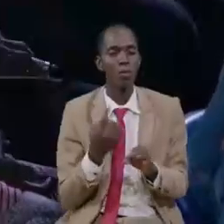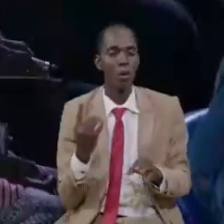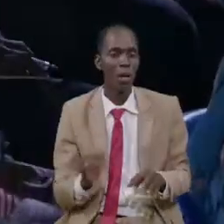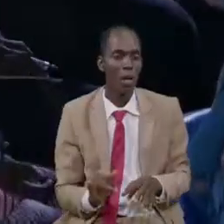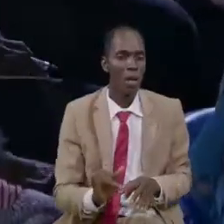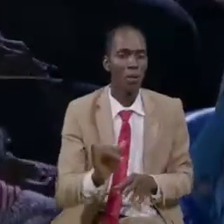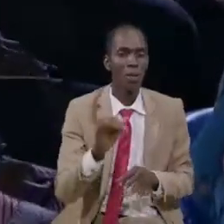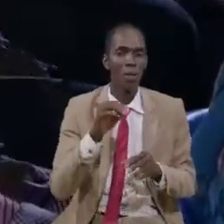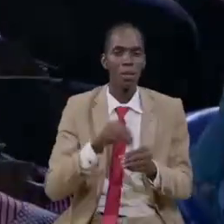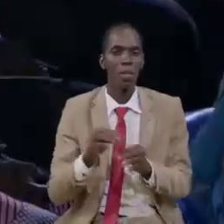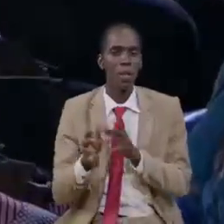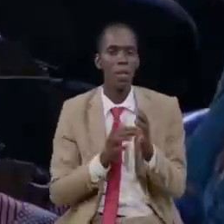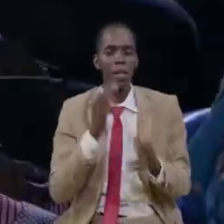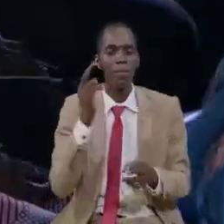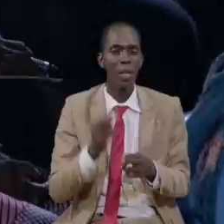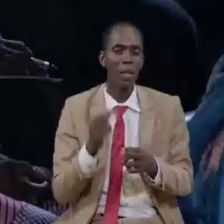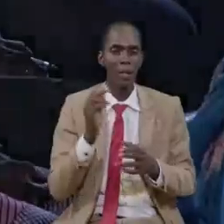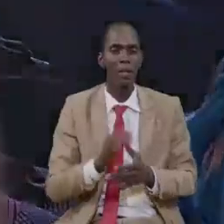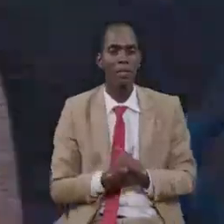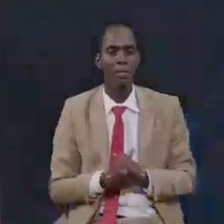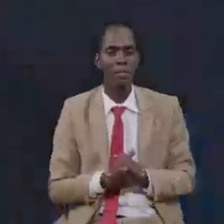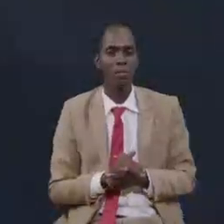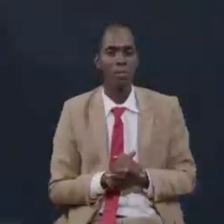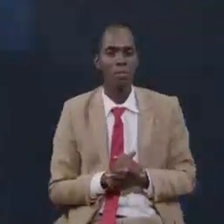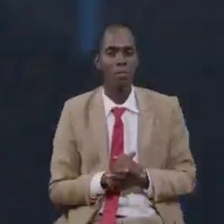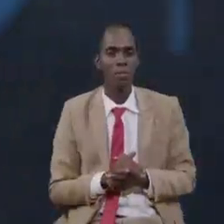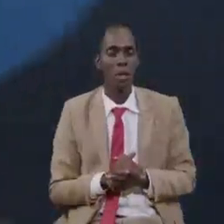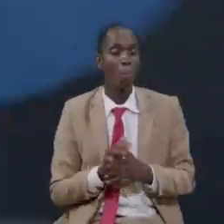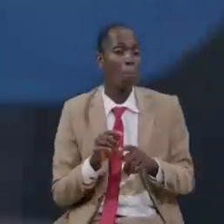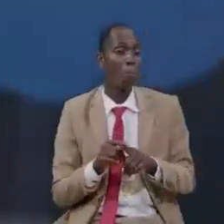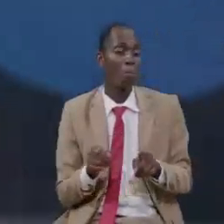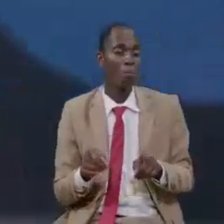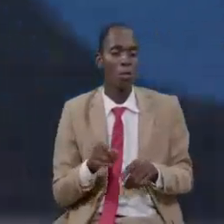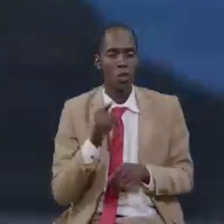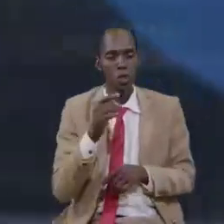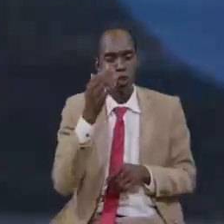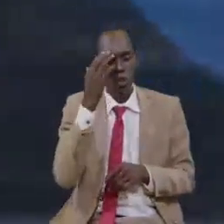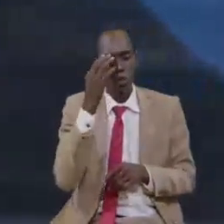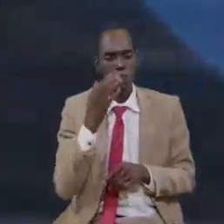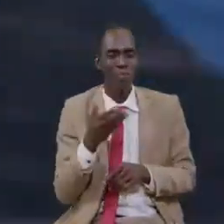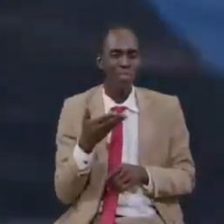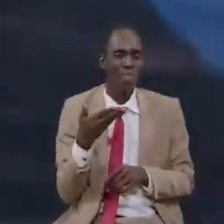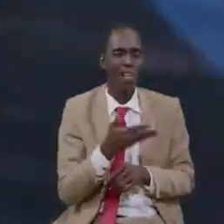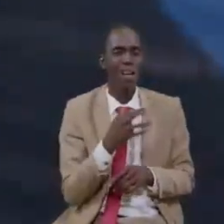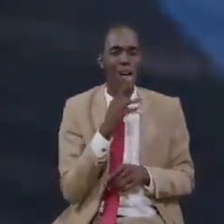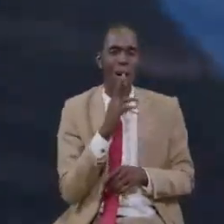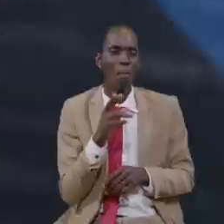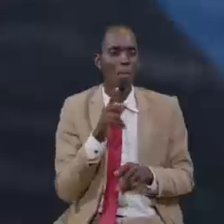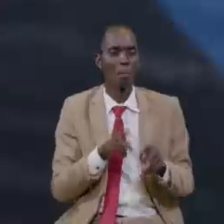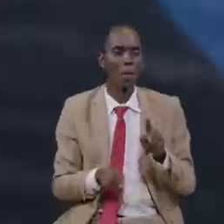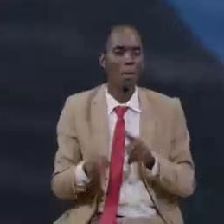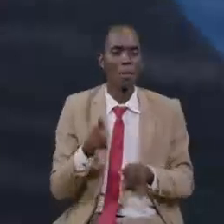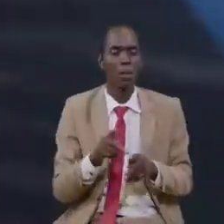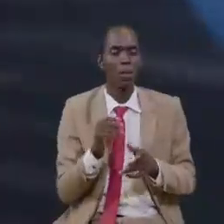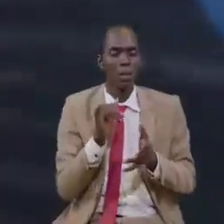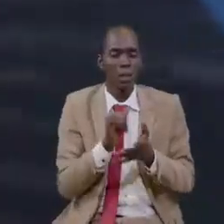Jesus' name. But you know, there are people that Satan, before Satan